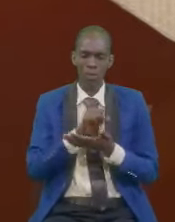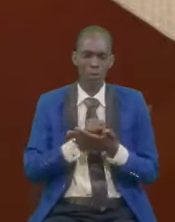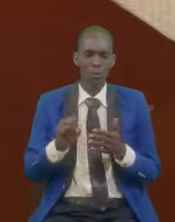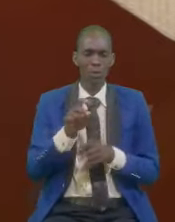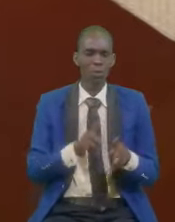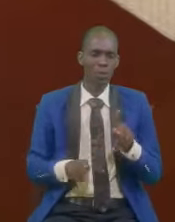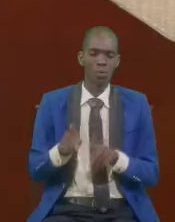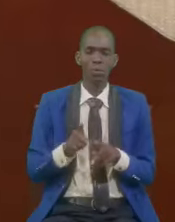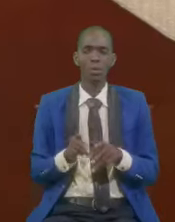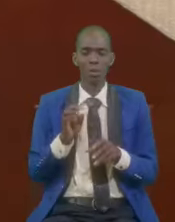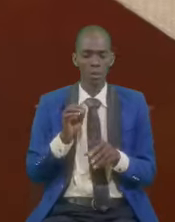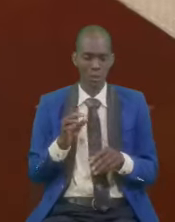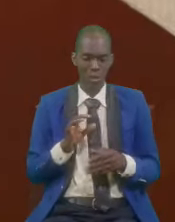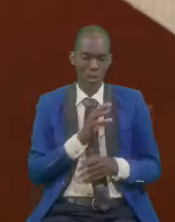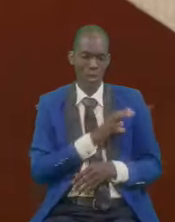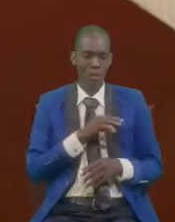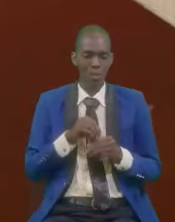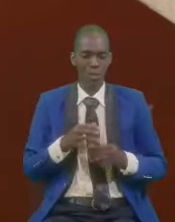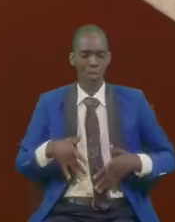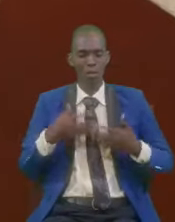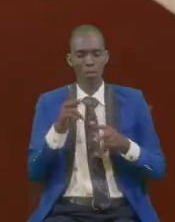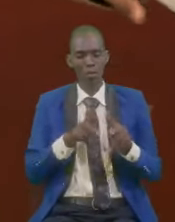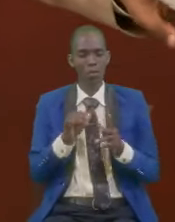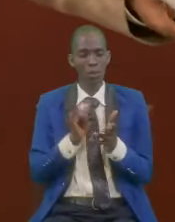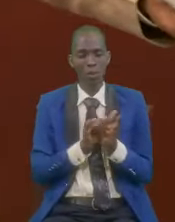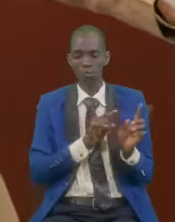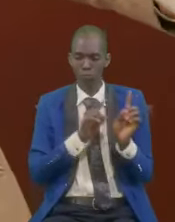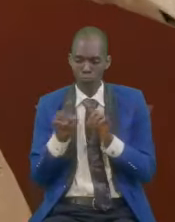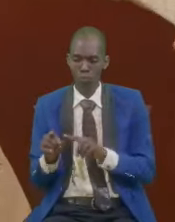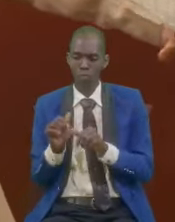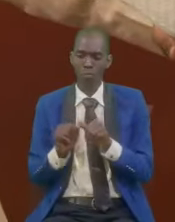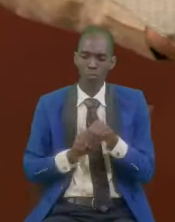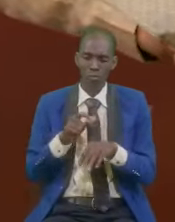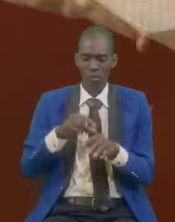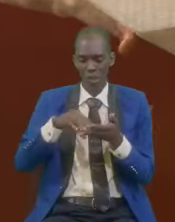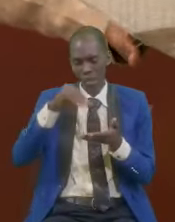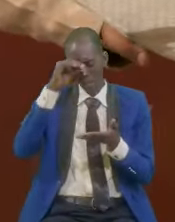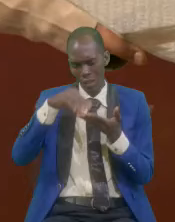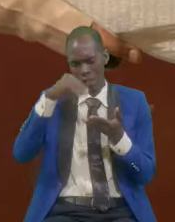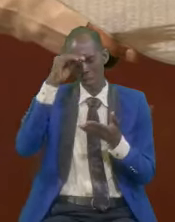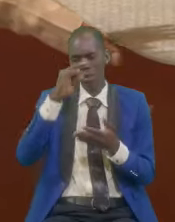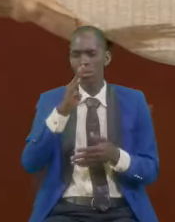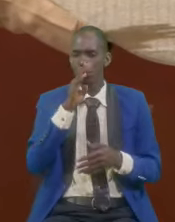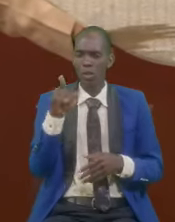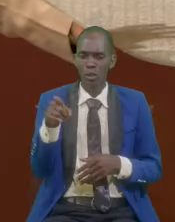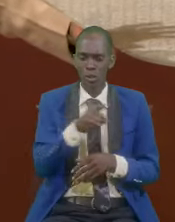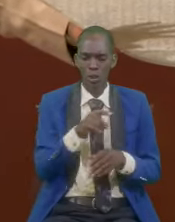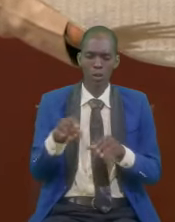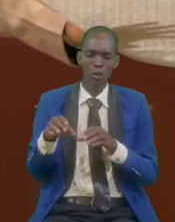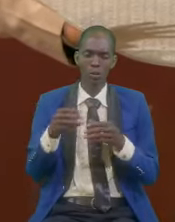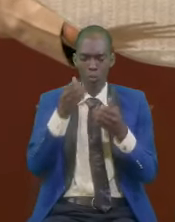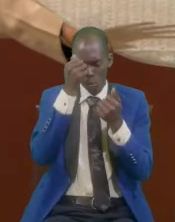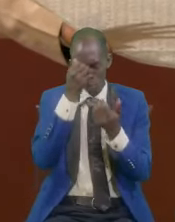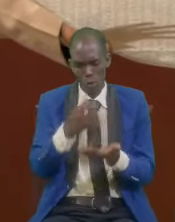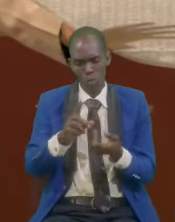the life of that person. Hearing and hearing, be ye doers of the word, not